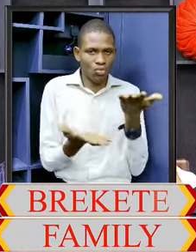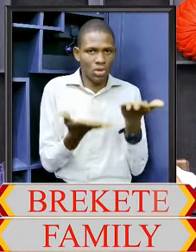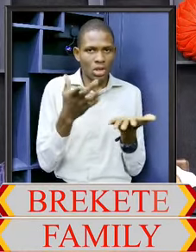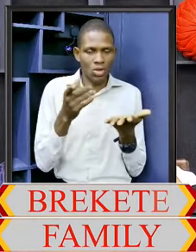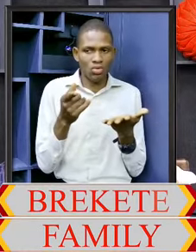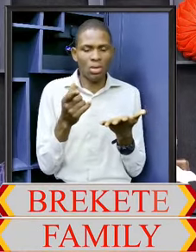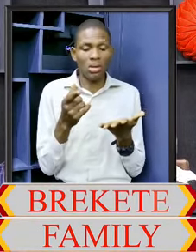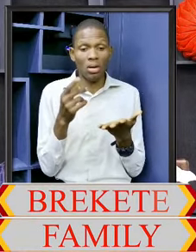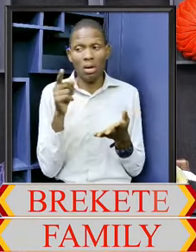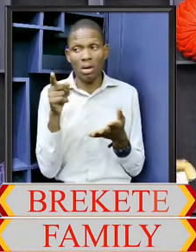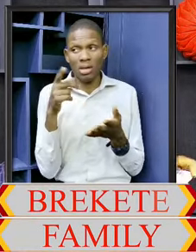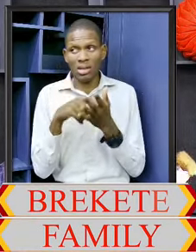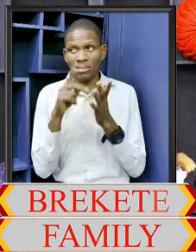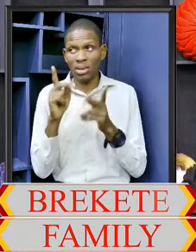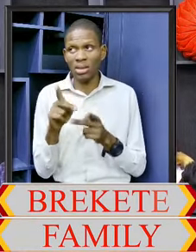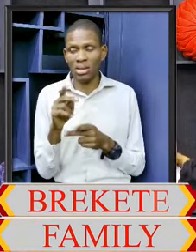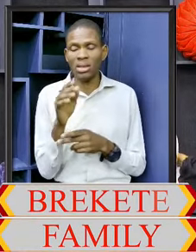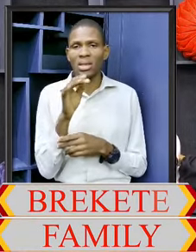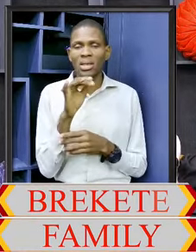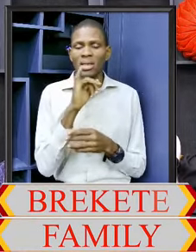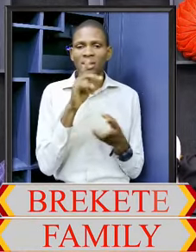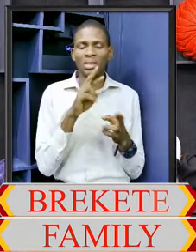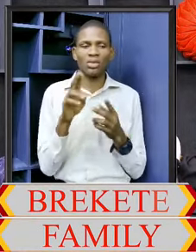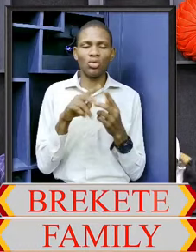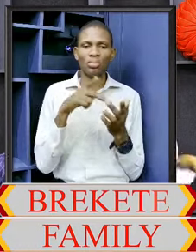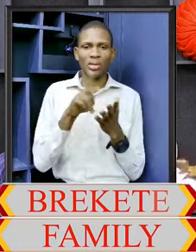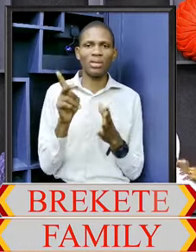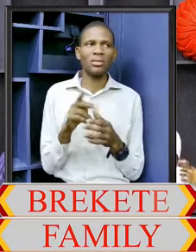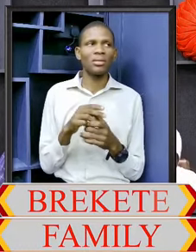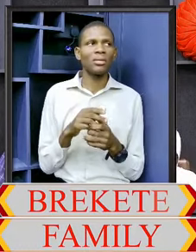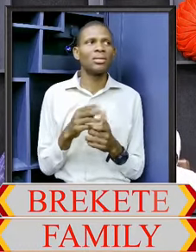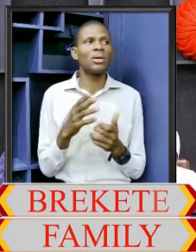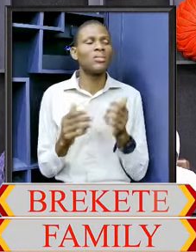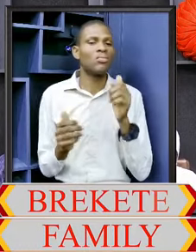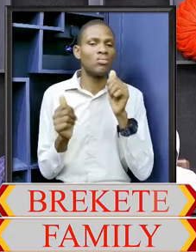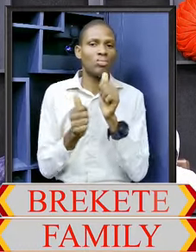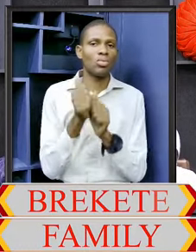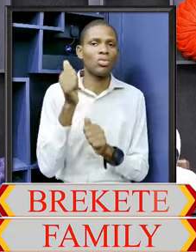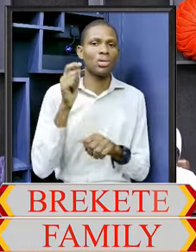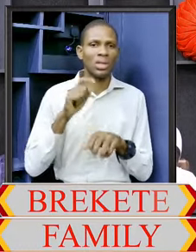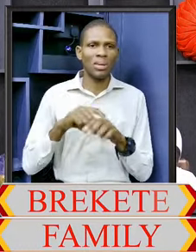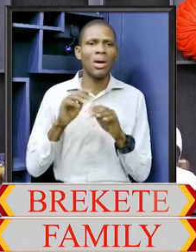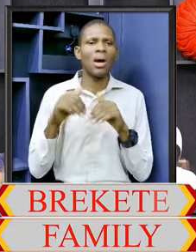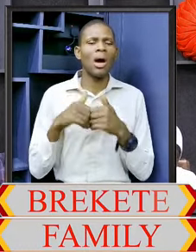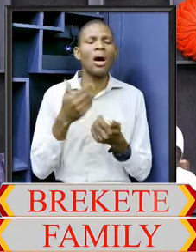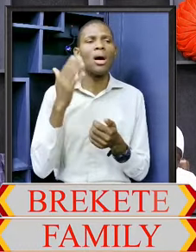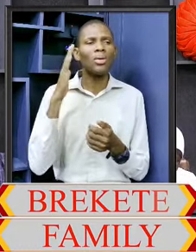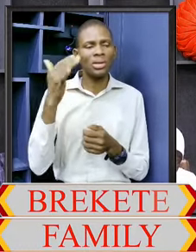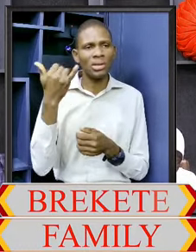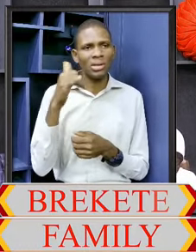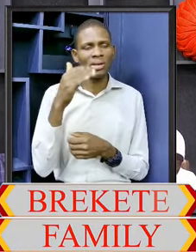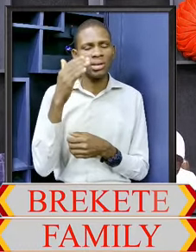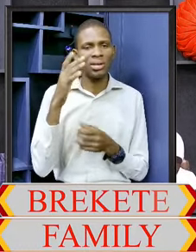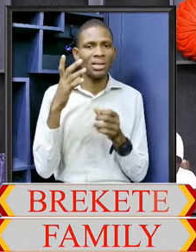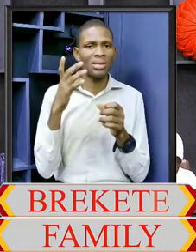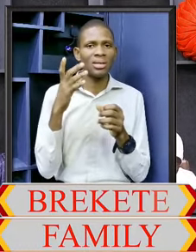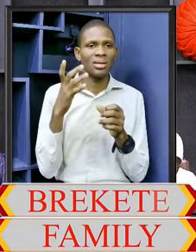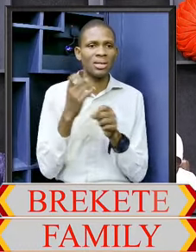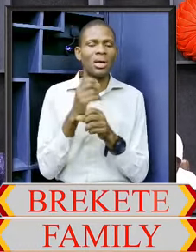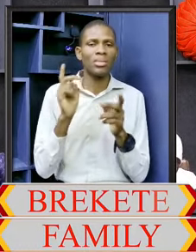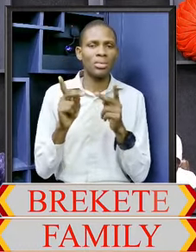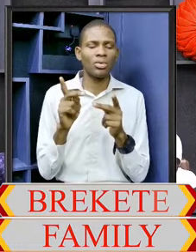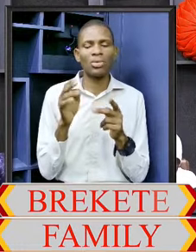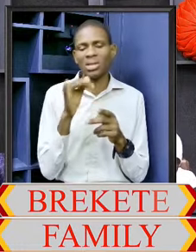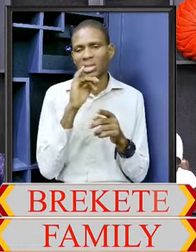money. And then they call Pennywise, Pam Foolish. And most of the times, how then they take get people? Not like